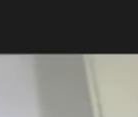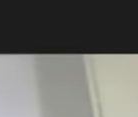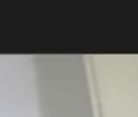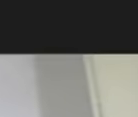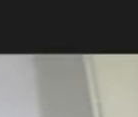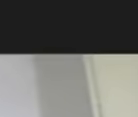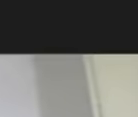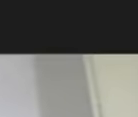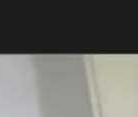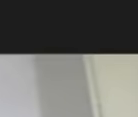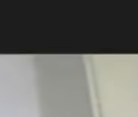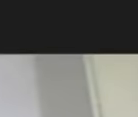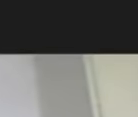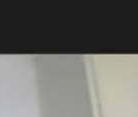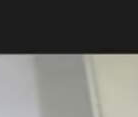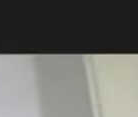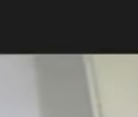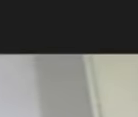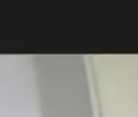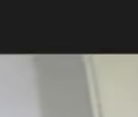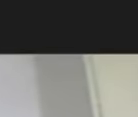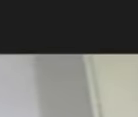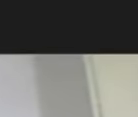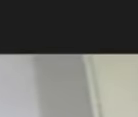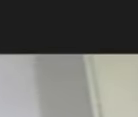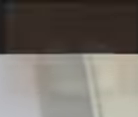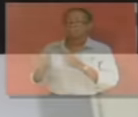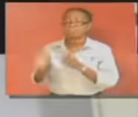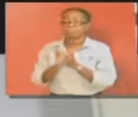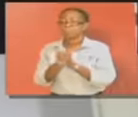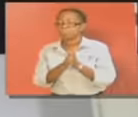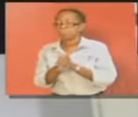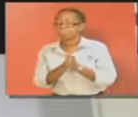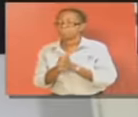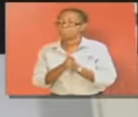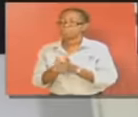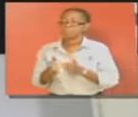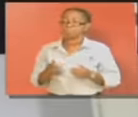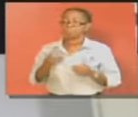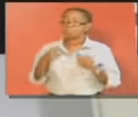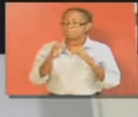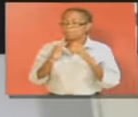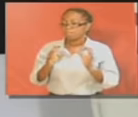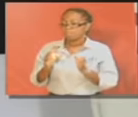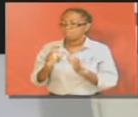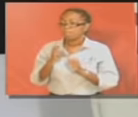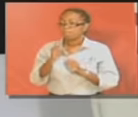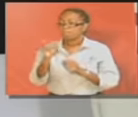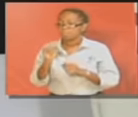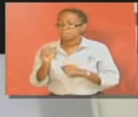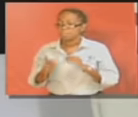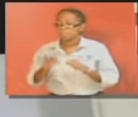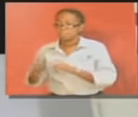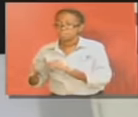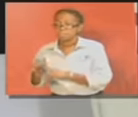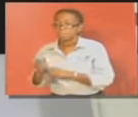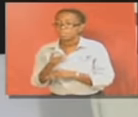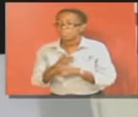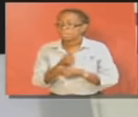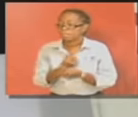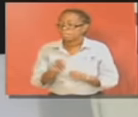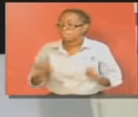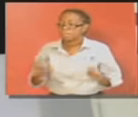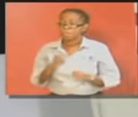place to receive, transport, and store those doses? And my second question is to Dr. Hines.